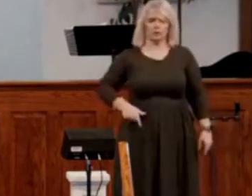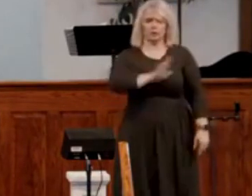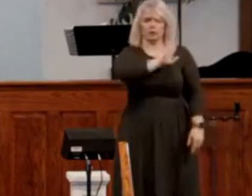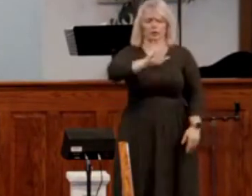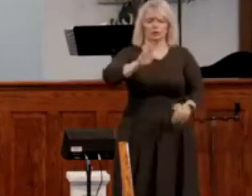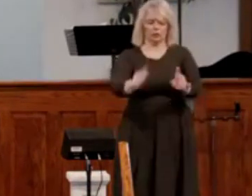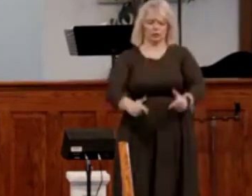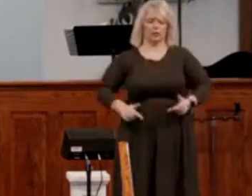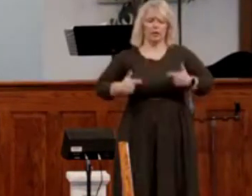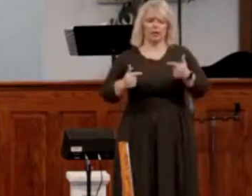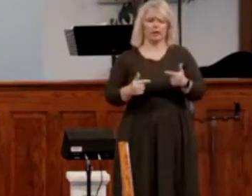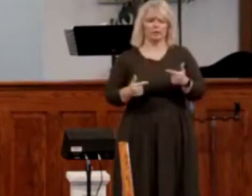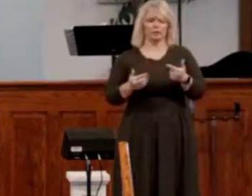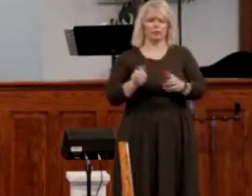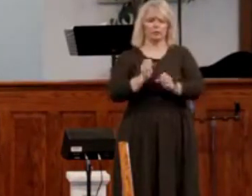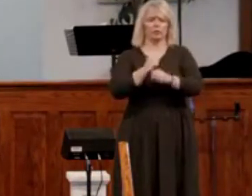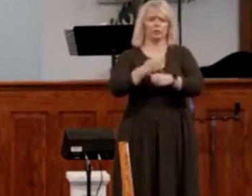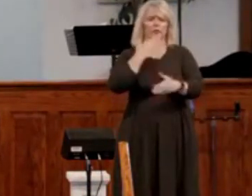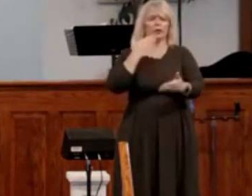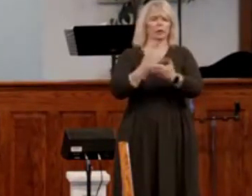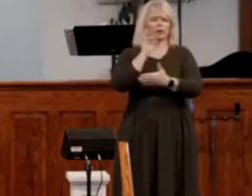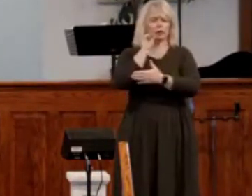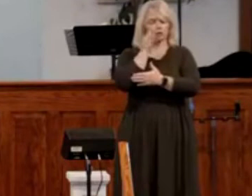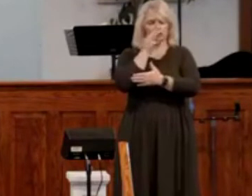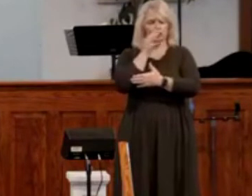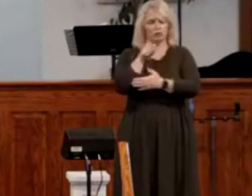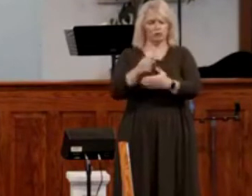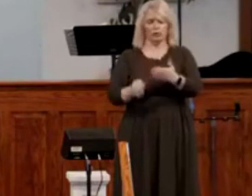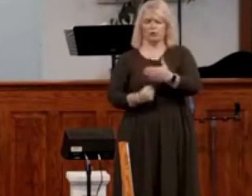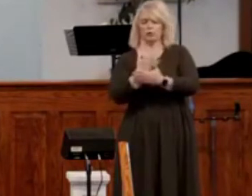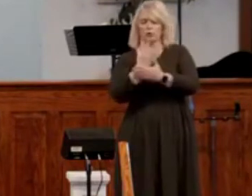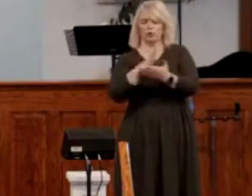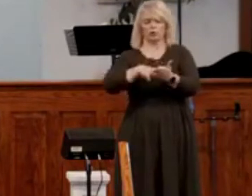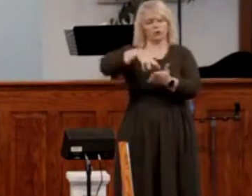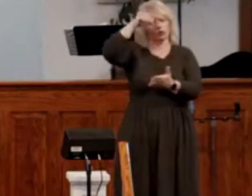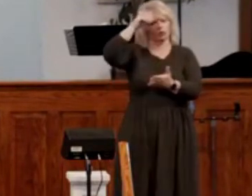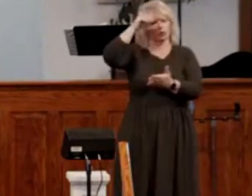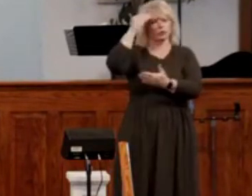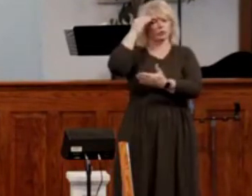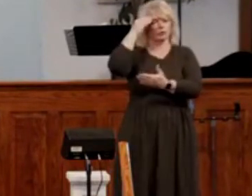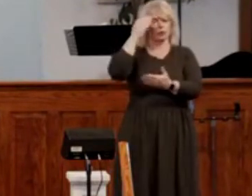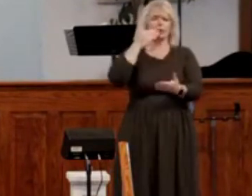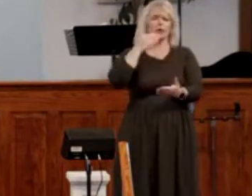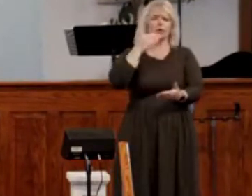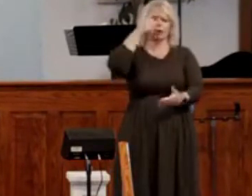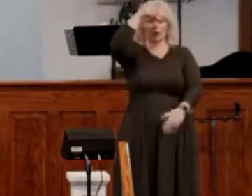produce every kind of good fruit. All the while you will grow as you learn to know God better and better."